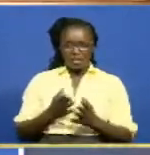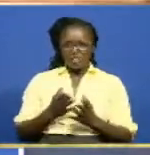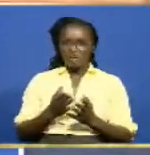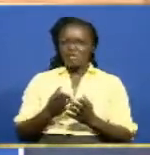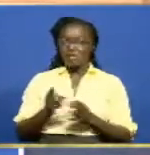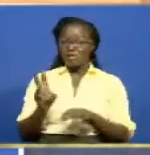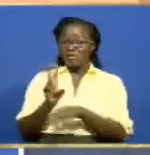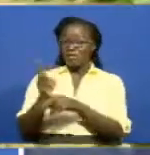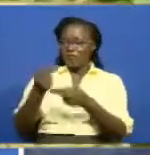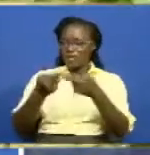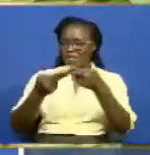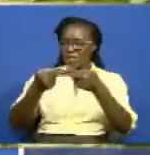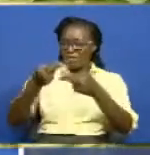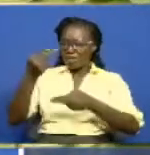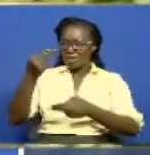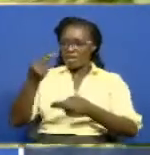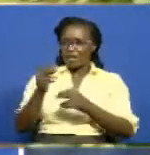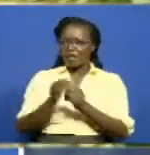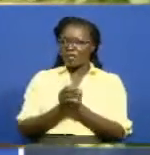is immeasurable.